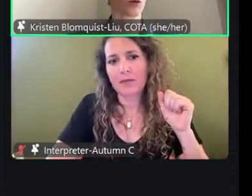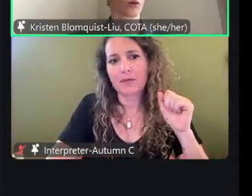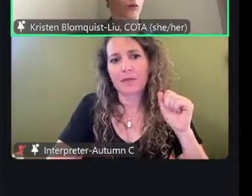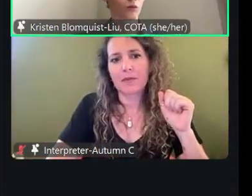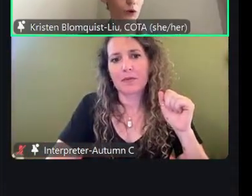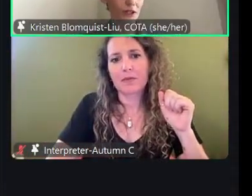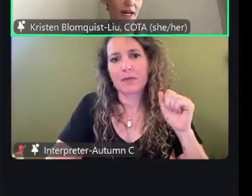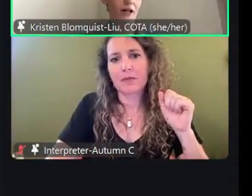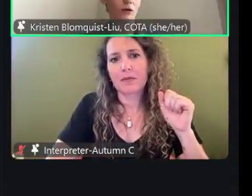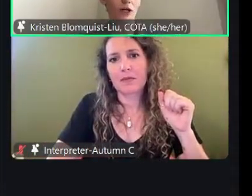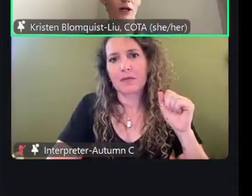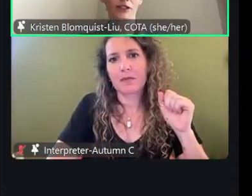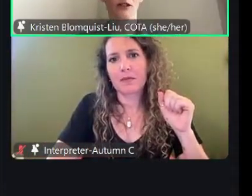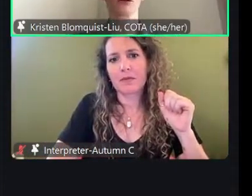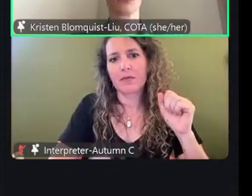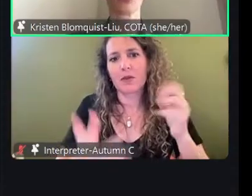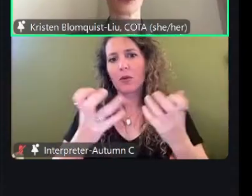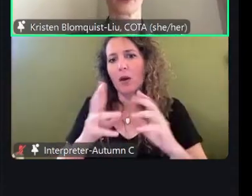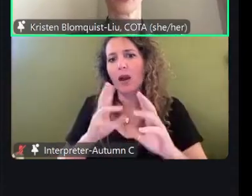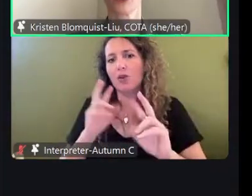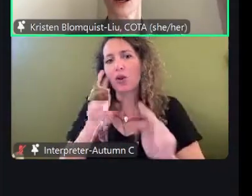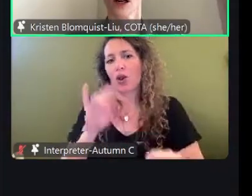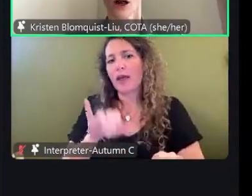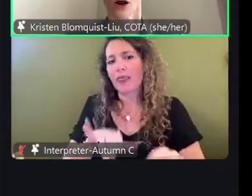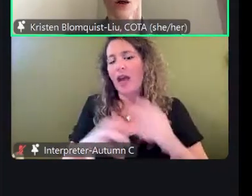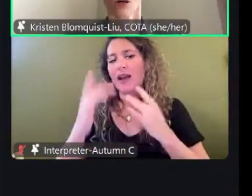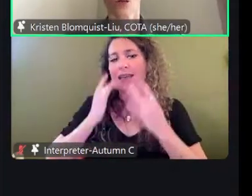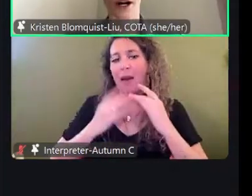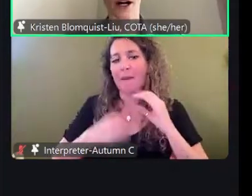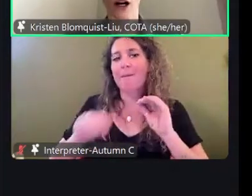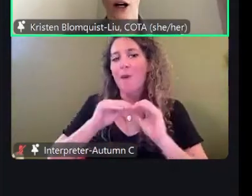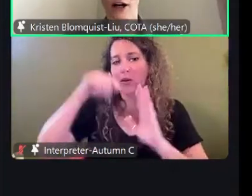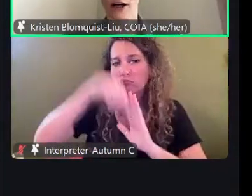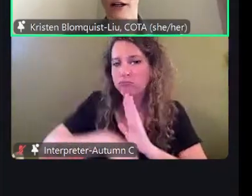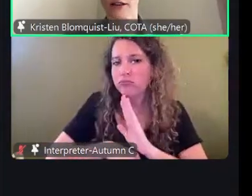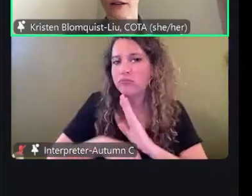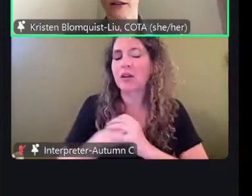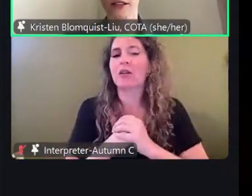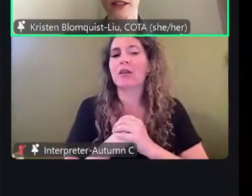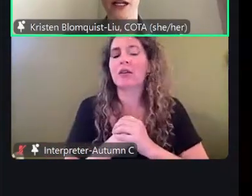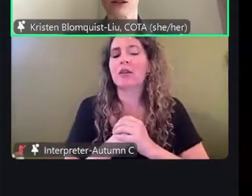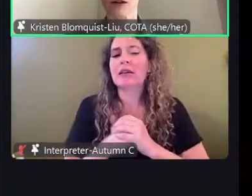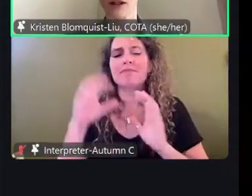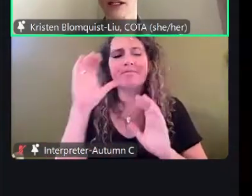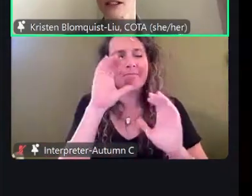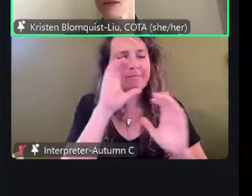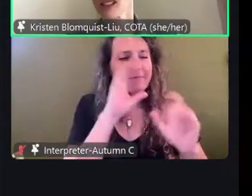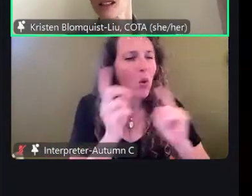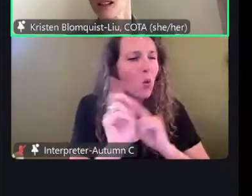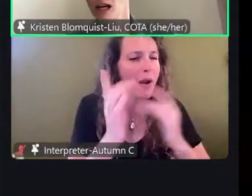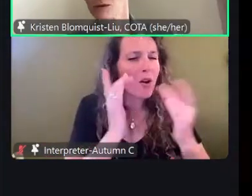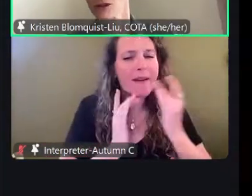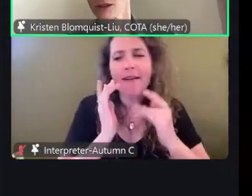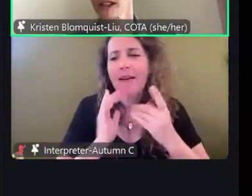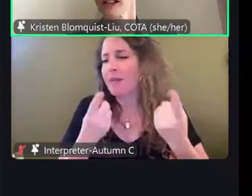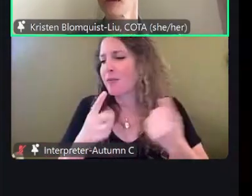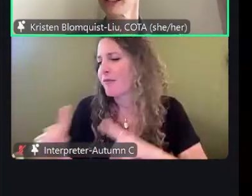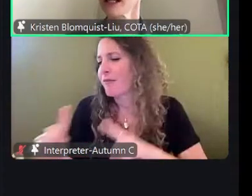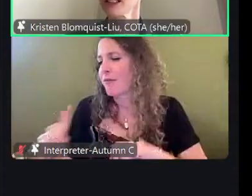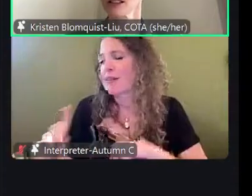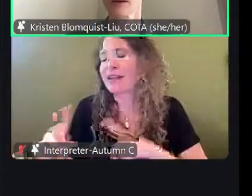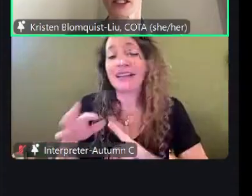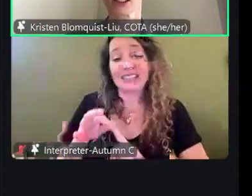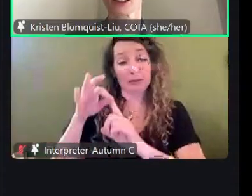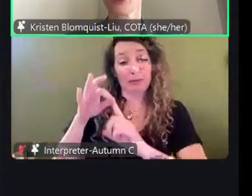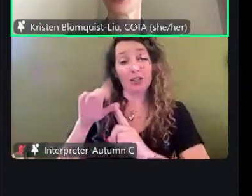And with that, we're also looking, where are these gaps falling, especially in the laboratory settings,